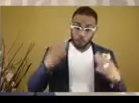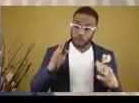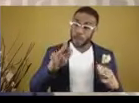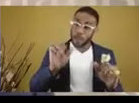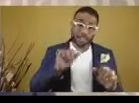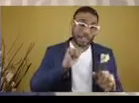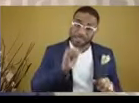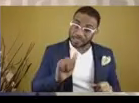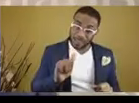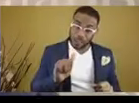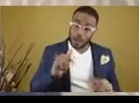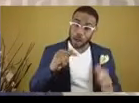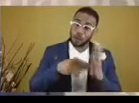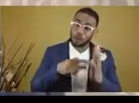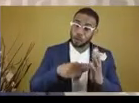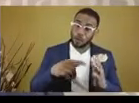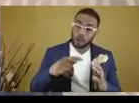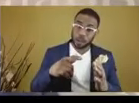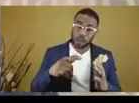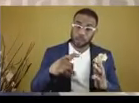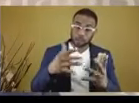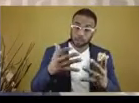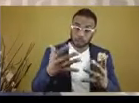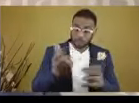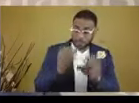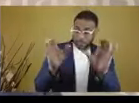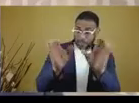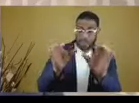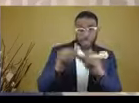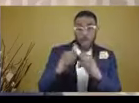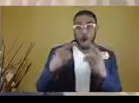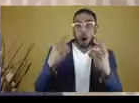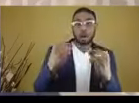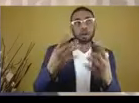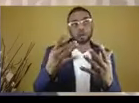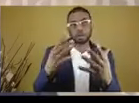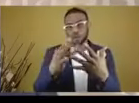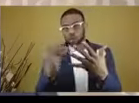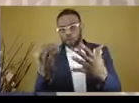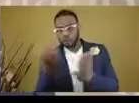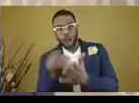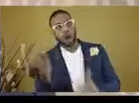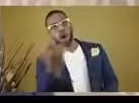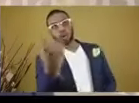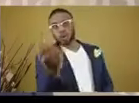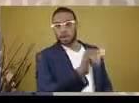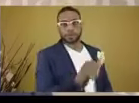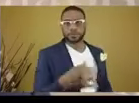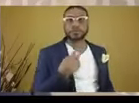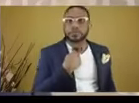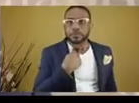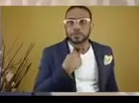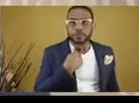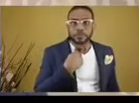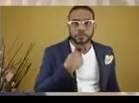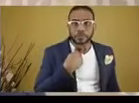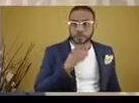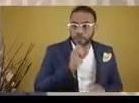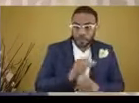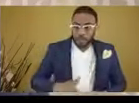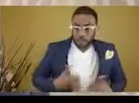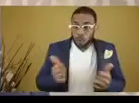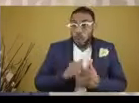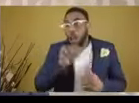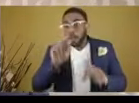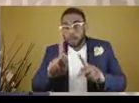not afford to get a certificate and go, a choice voucher and go somewhere else, they are literally living with other people